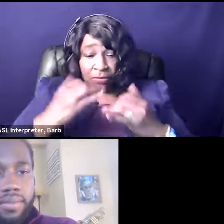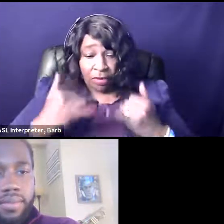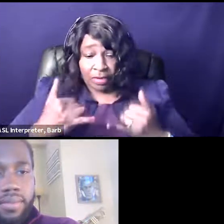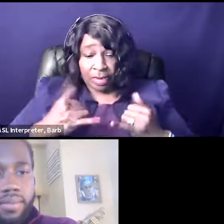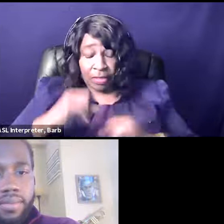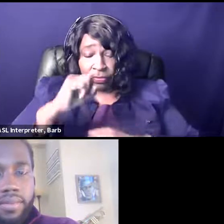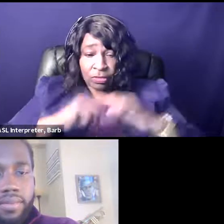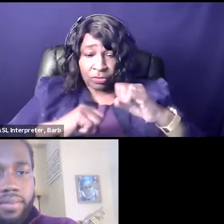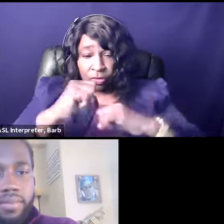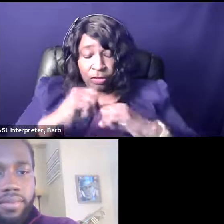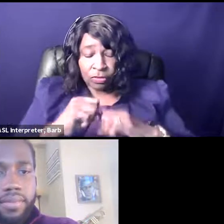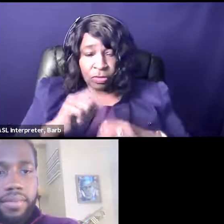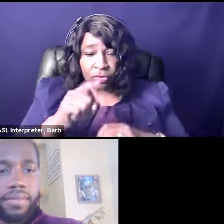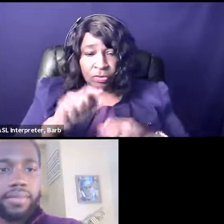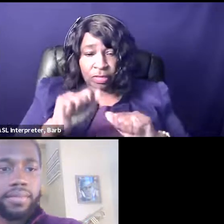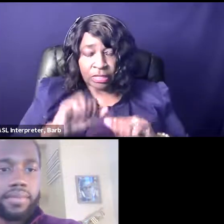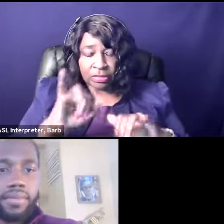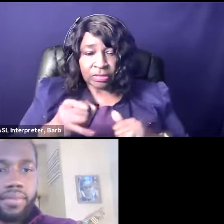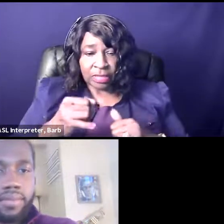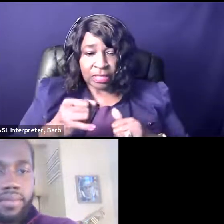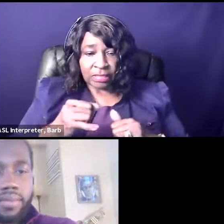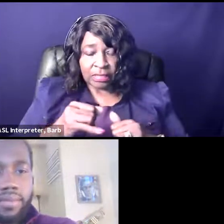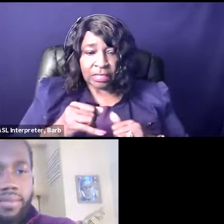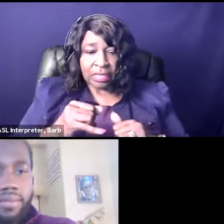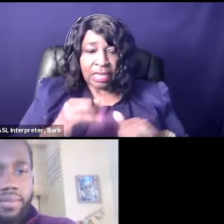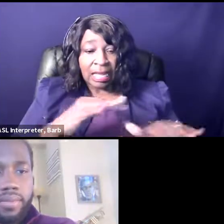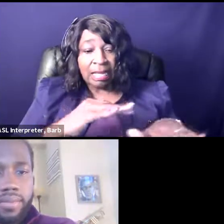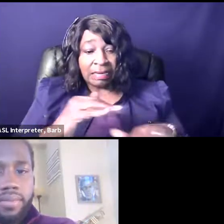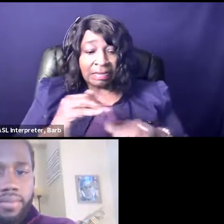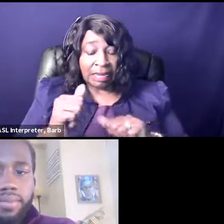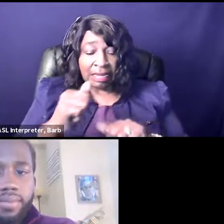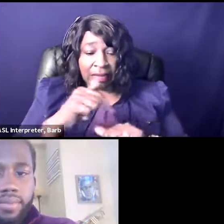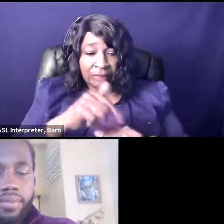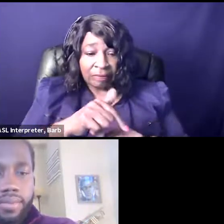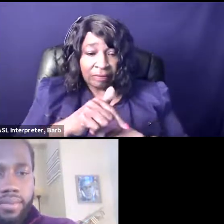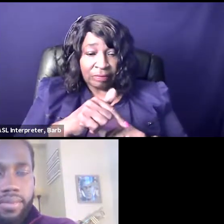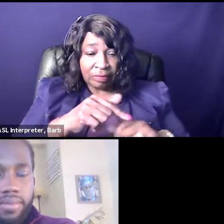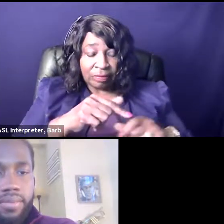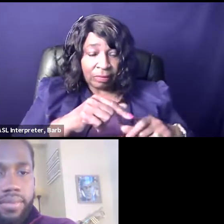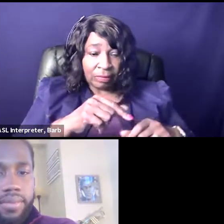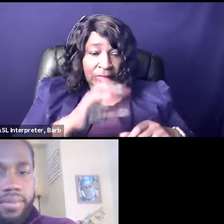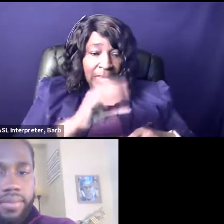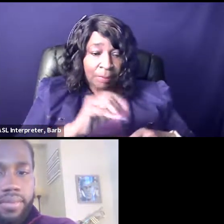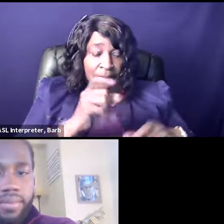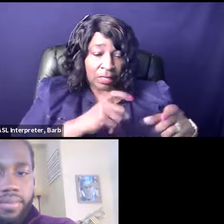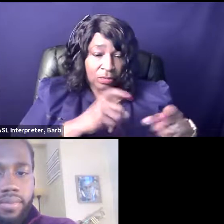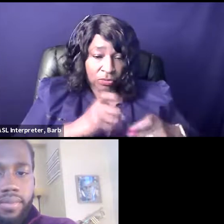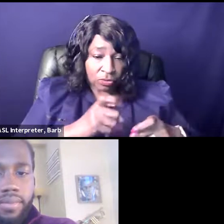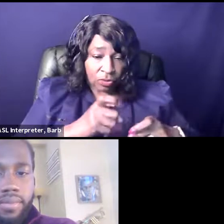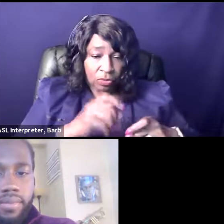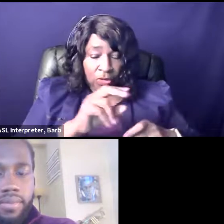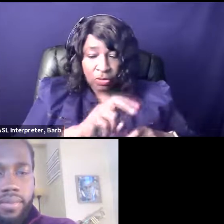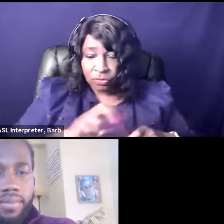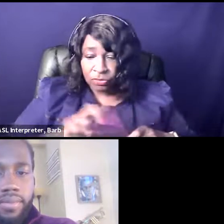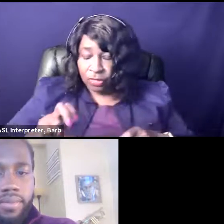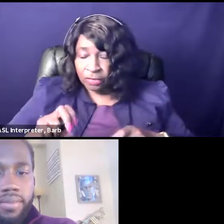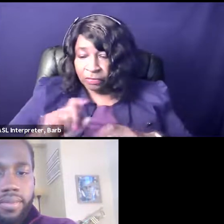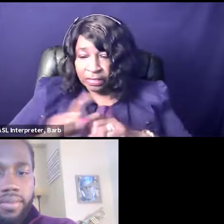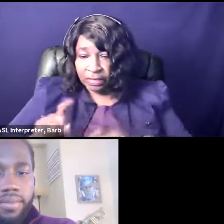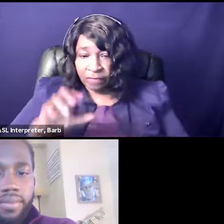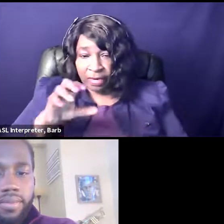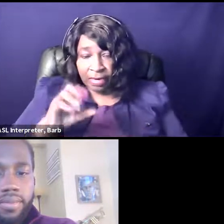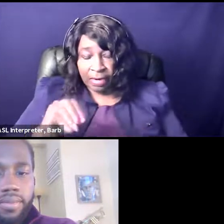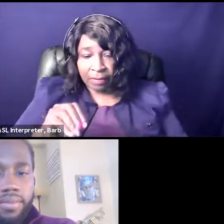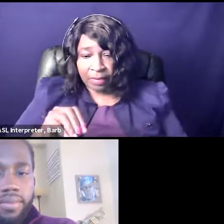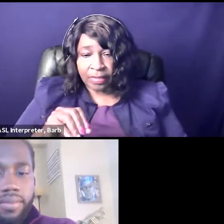just leave the monopoly if you can afford solar or some other renewable energy, right? But what that ends up doing is leaving the cost on the people